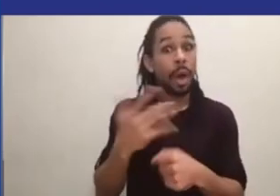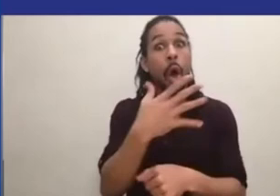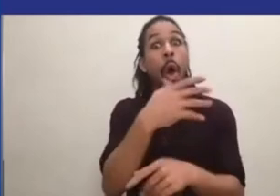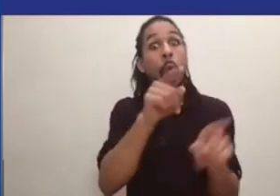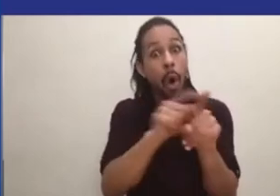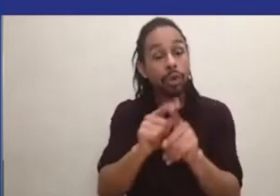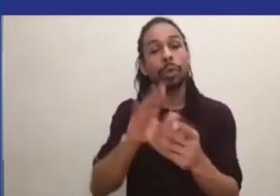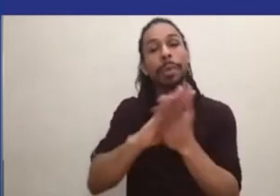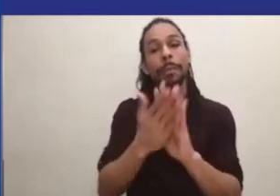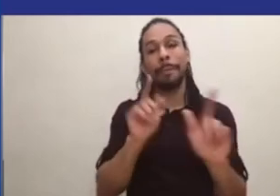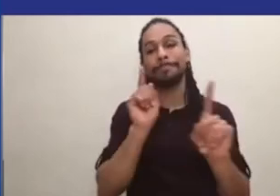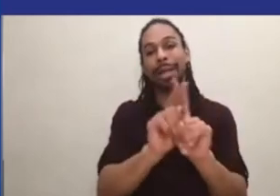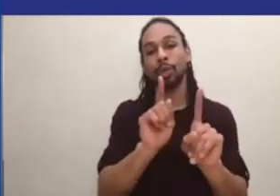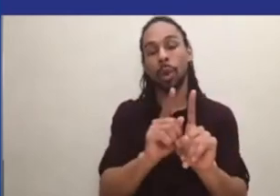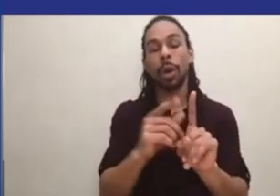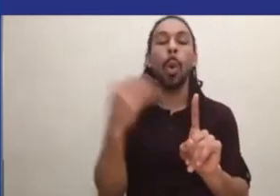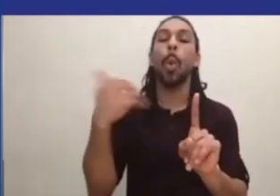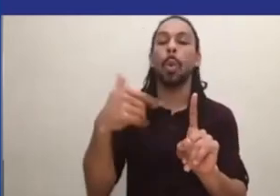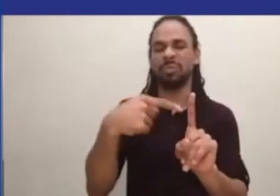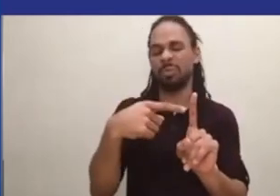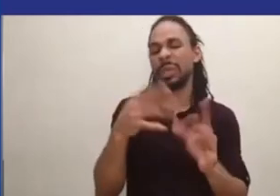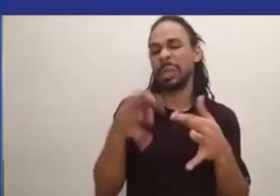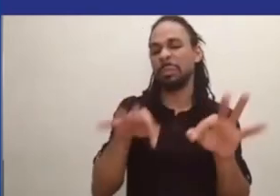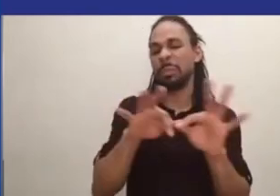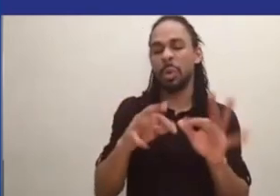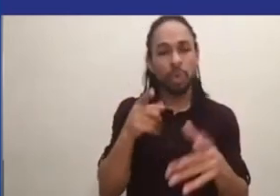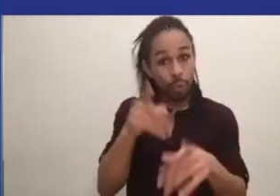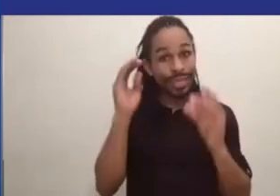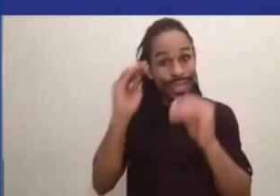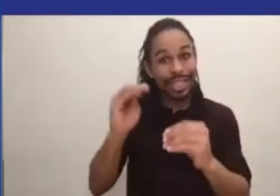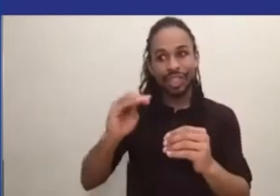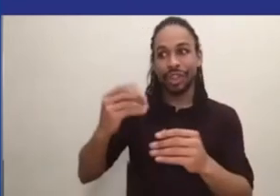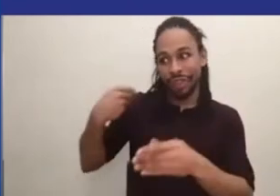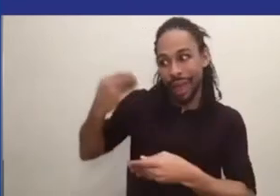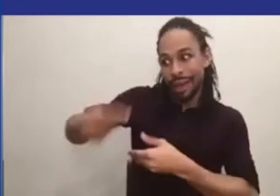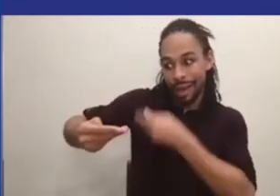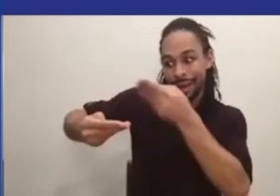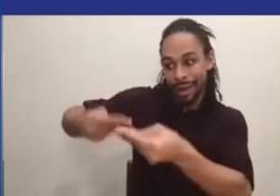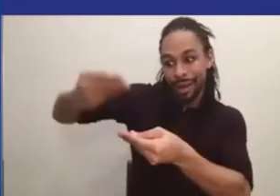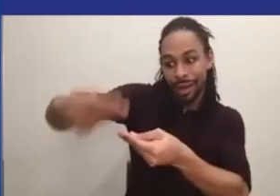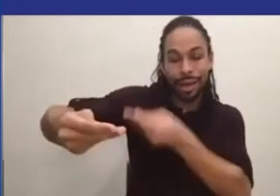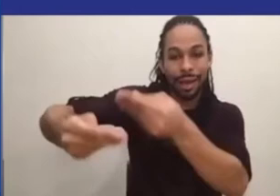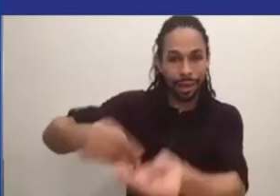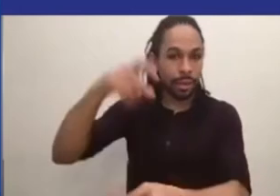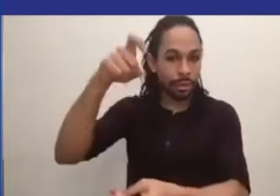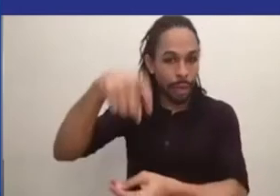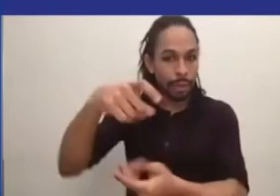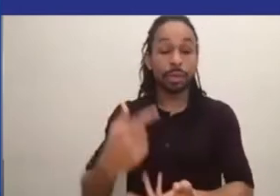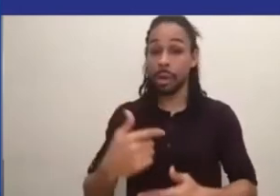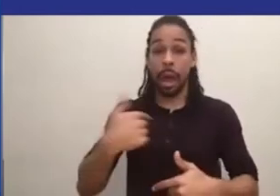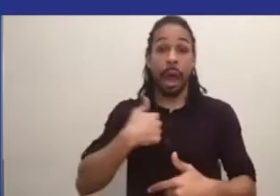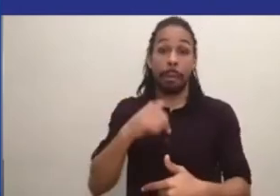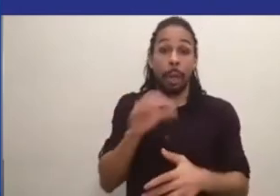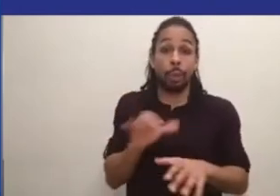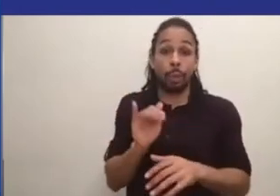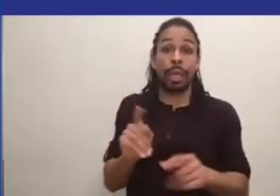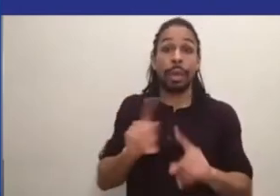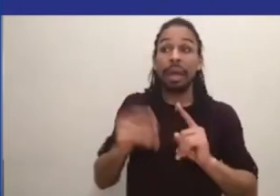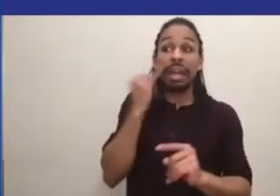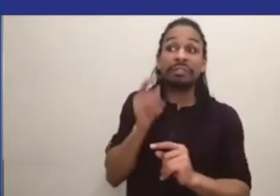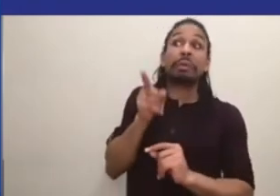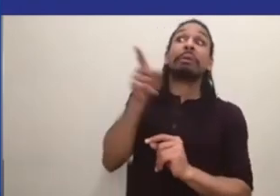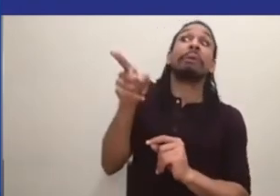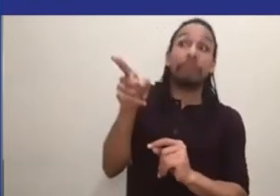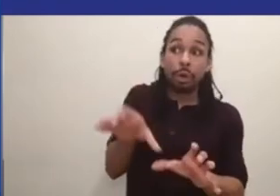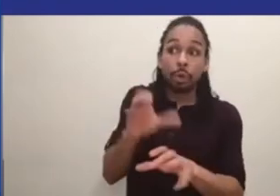other generation what they should be doing. Because if I'm not willing to do it, but homeboy down the street's doing it for $20,